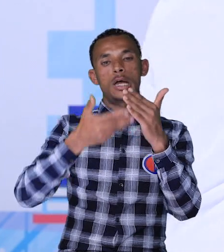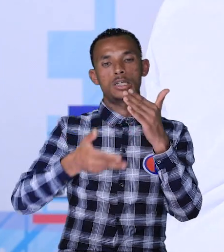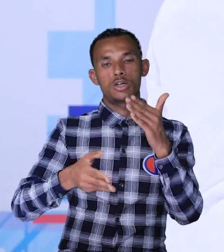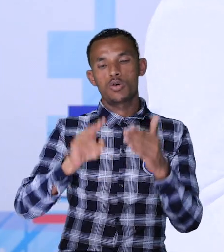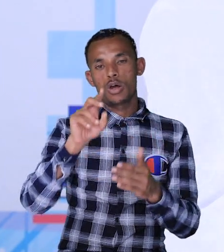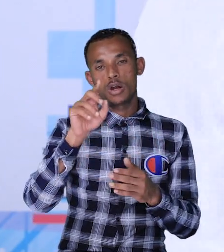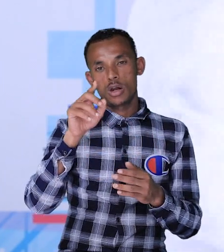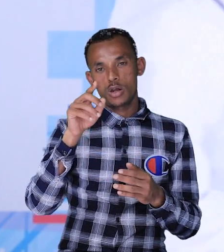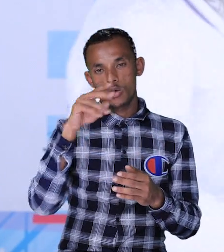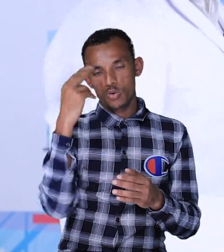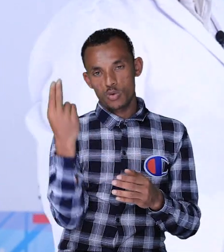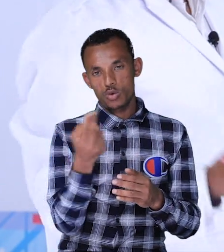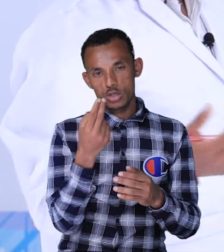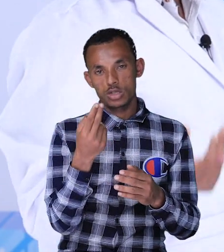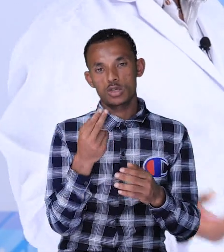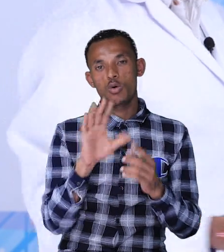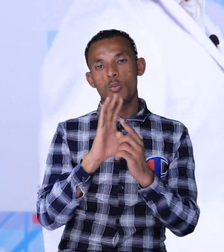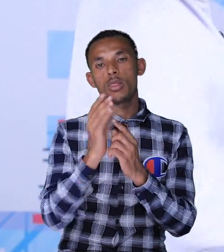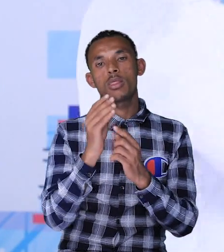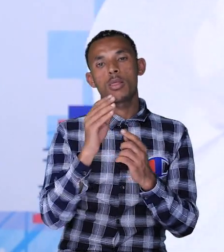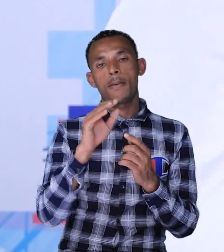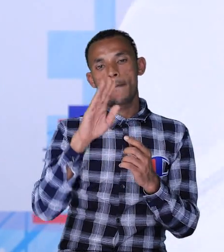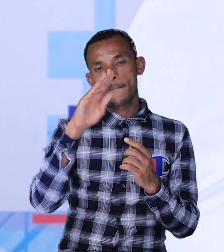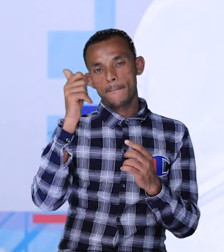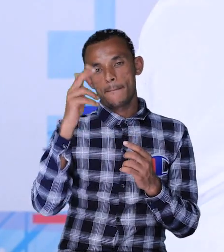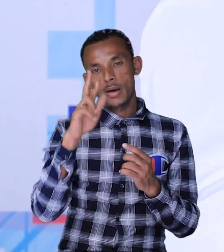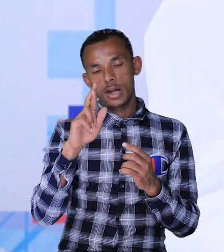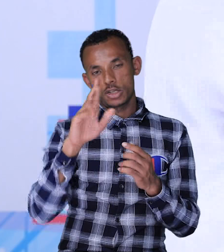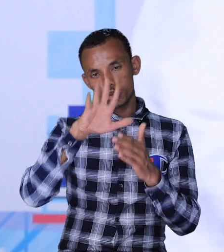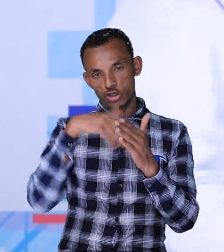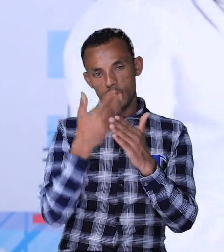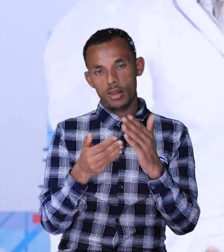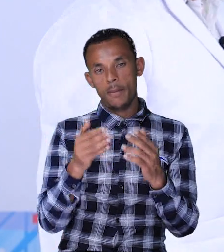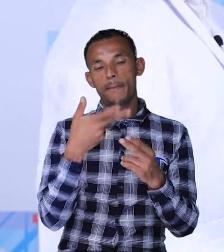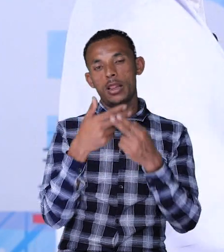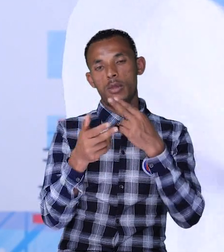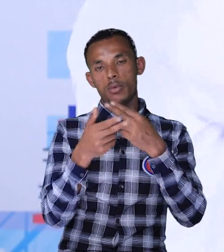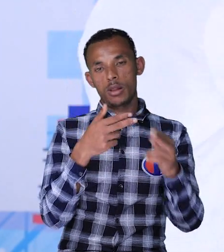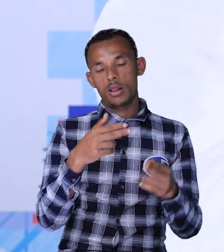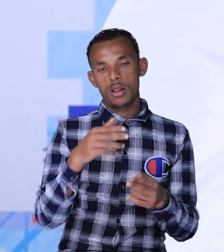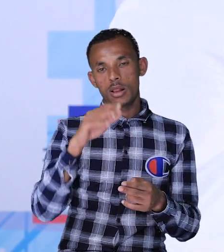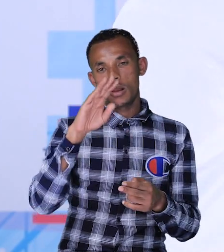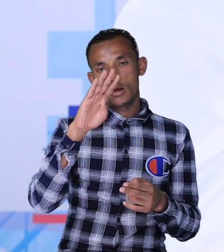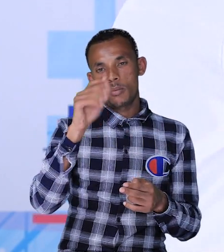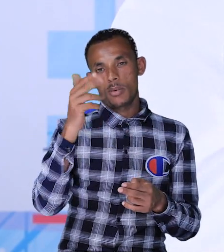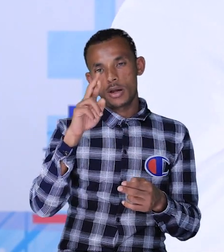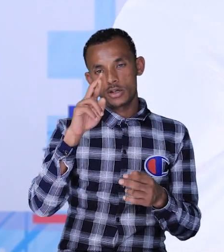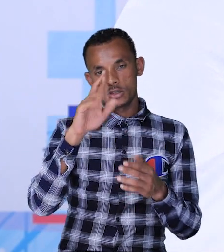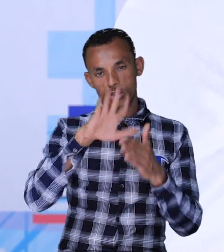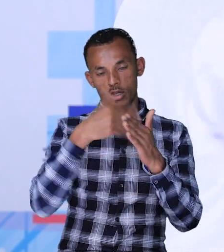can use a component bar chart, maybe multiple bar chart, line